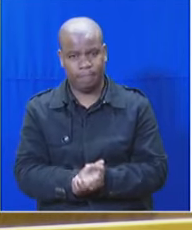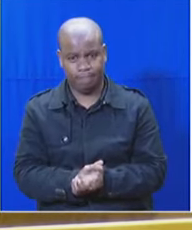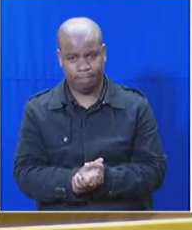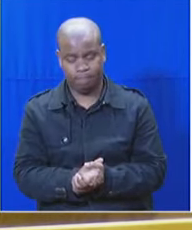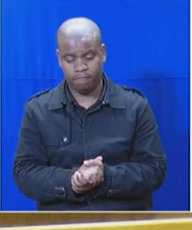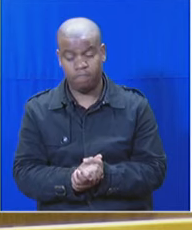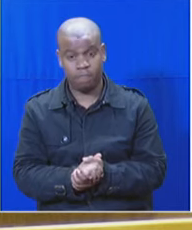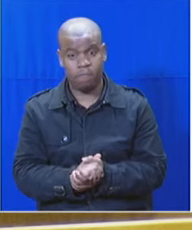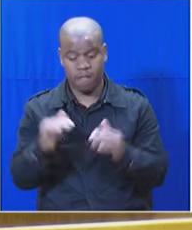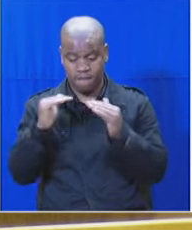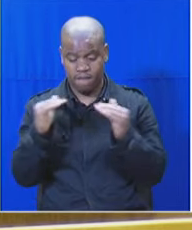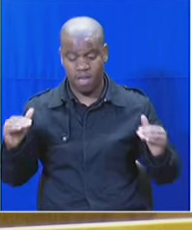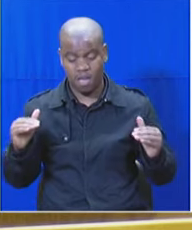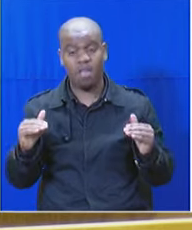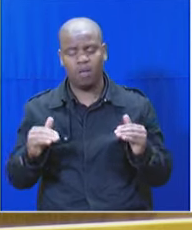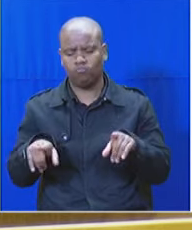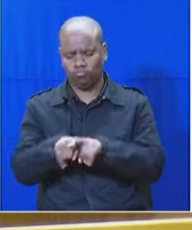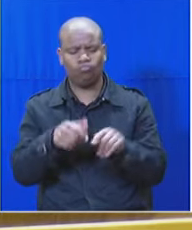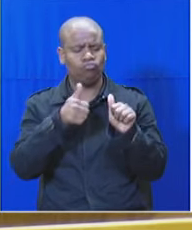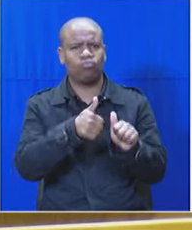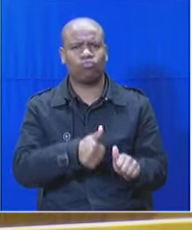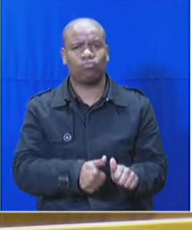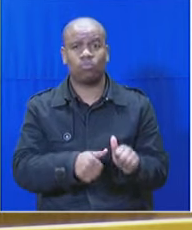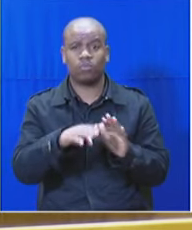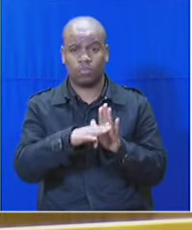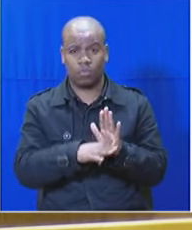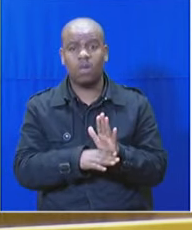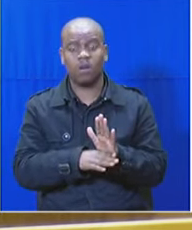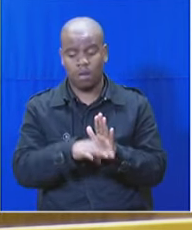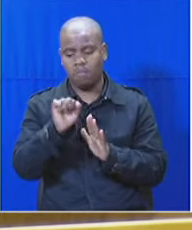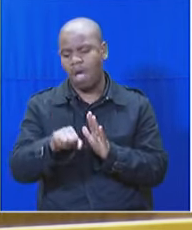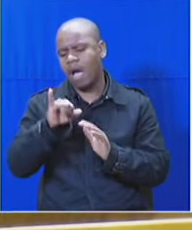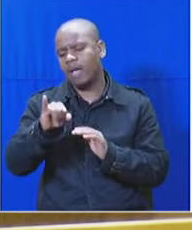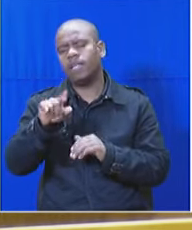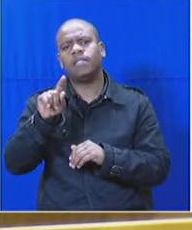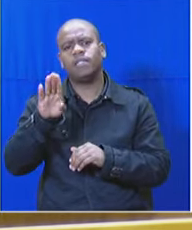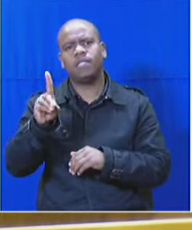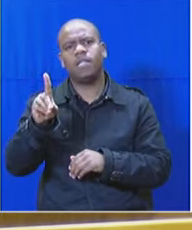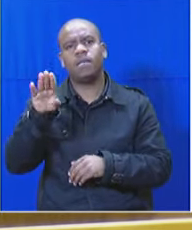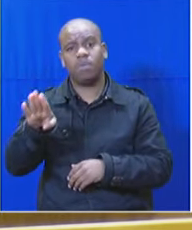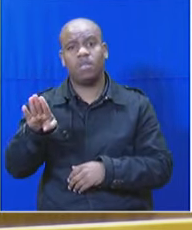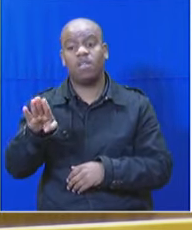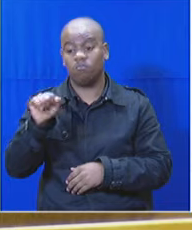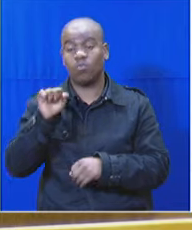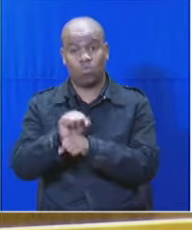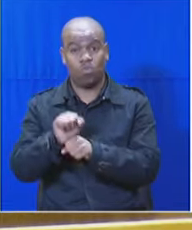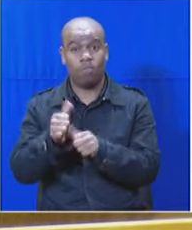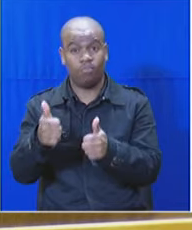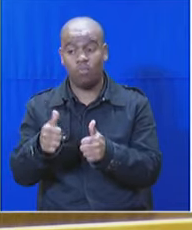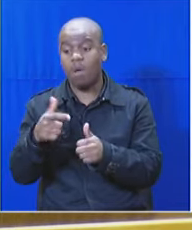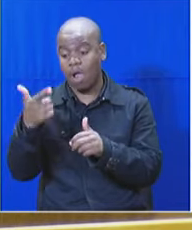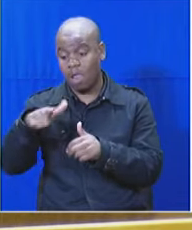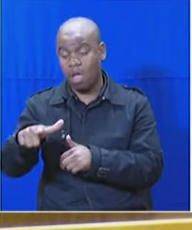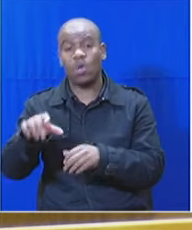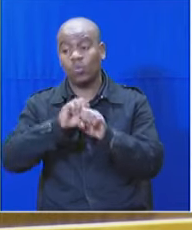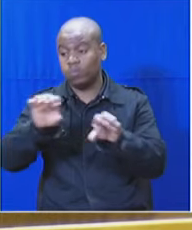fairness as a principle must be adhered to, especially with IDP, for us to make sure that the concept of land